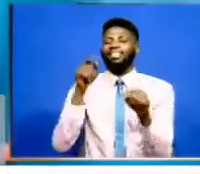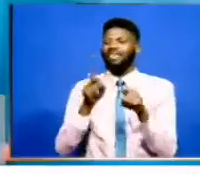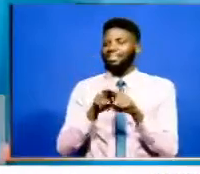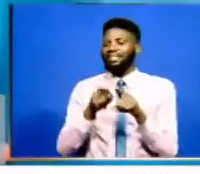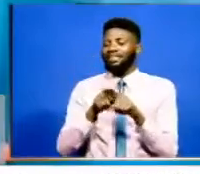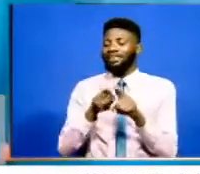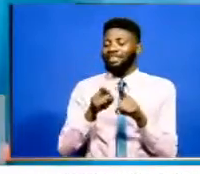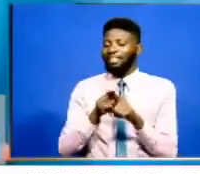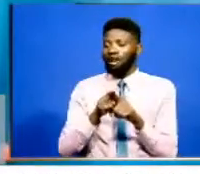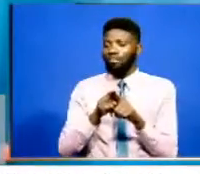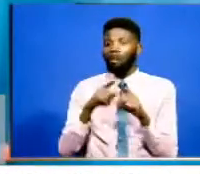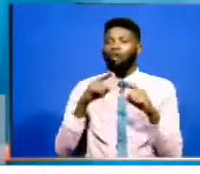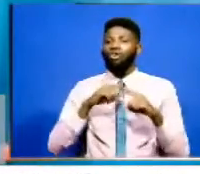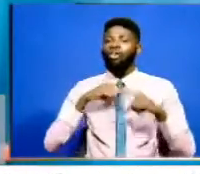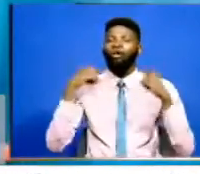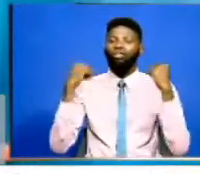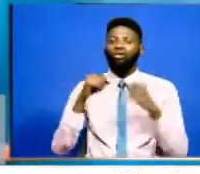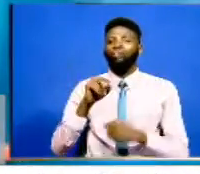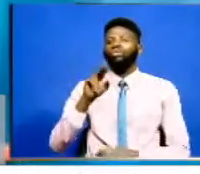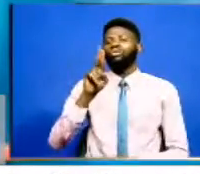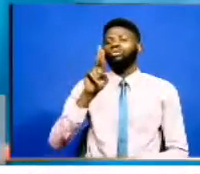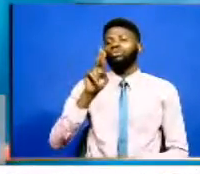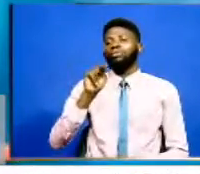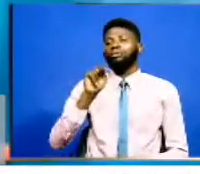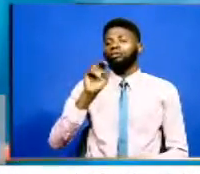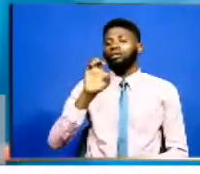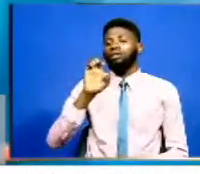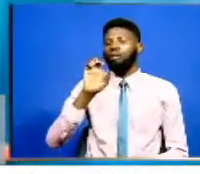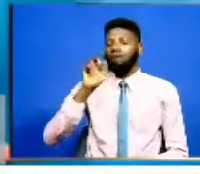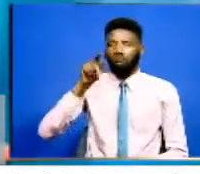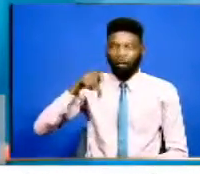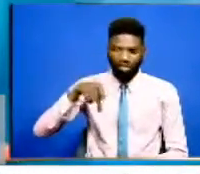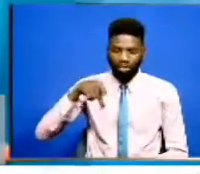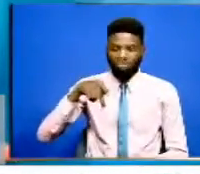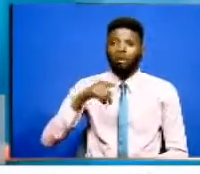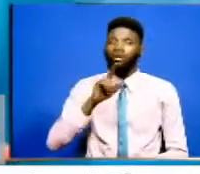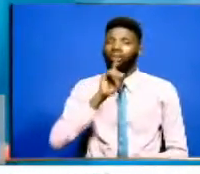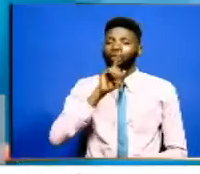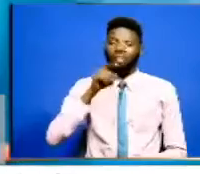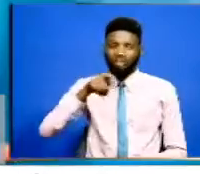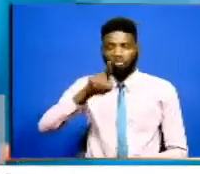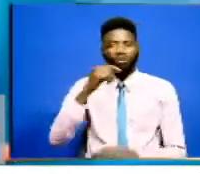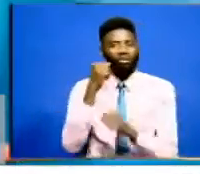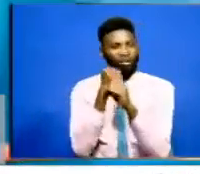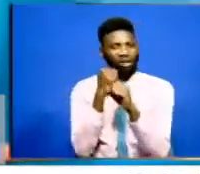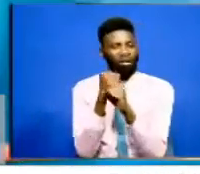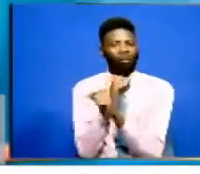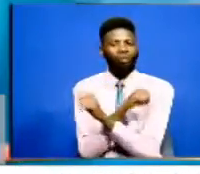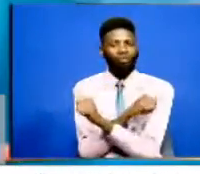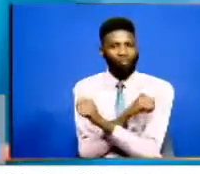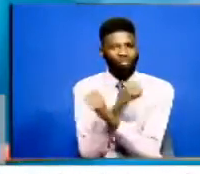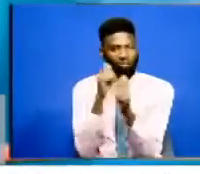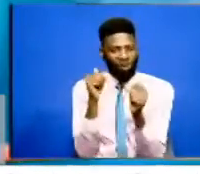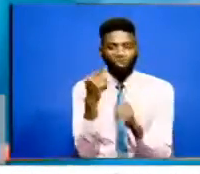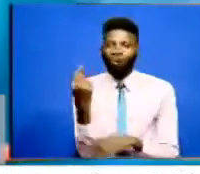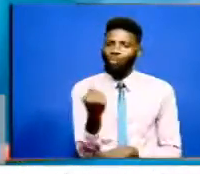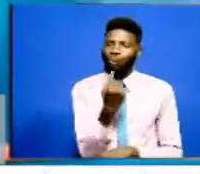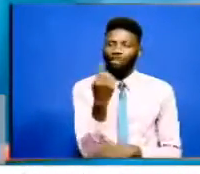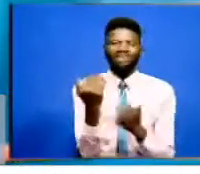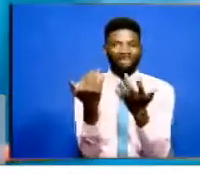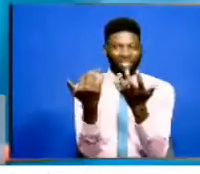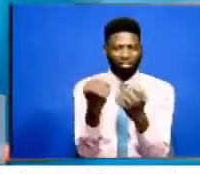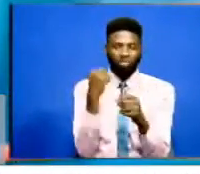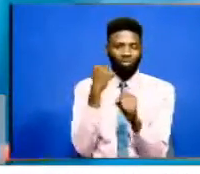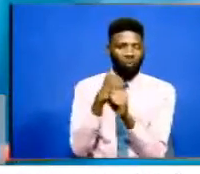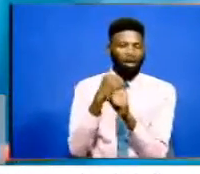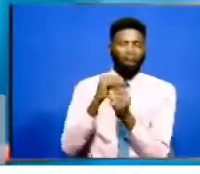of the United Nations Environment Program. So they are doing well, and they just need to do more